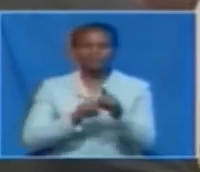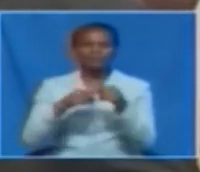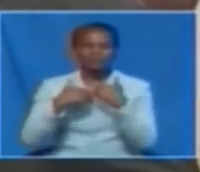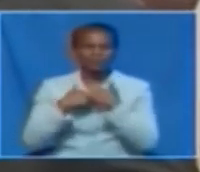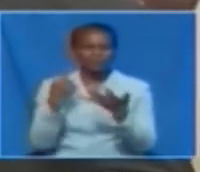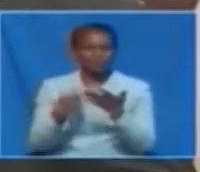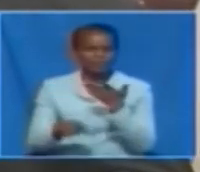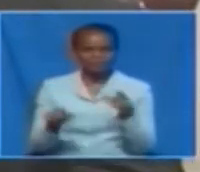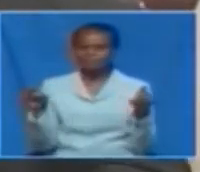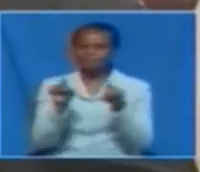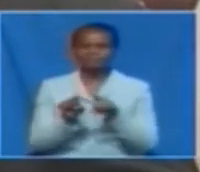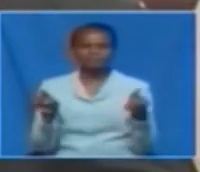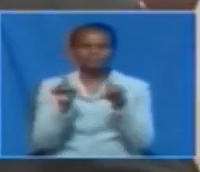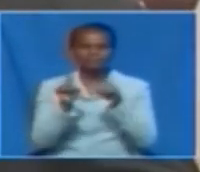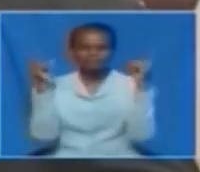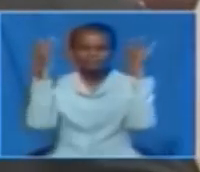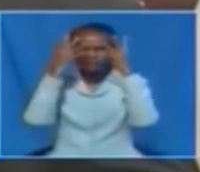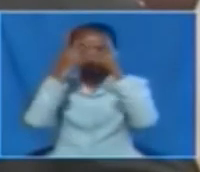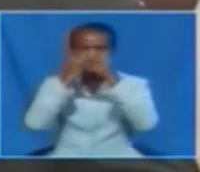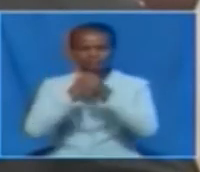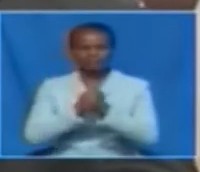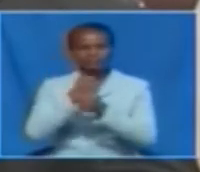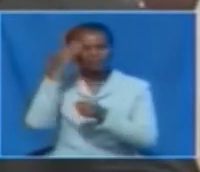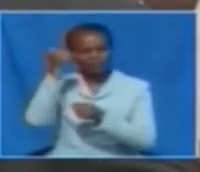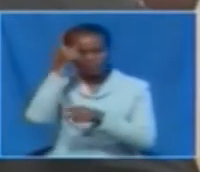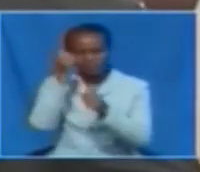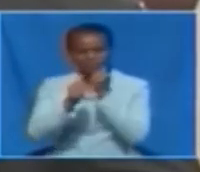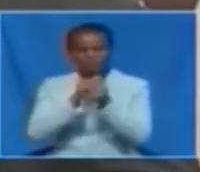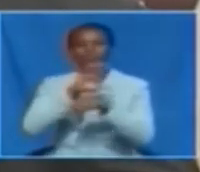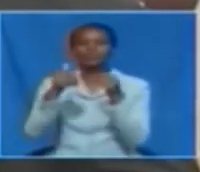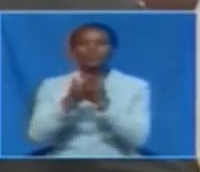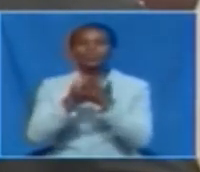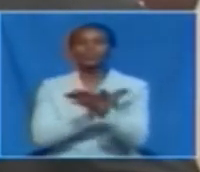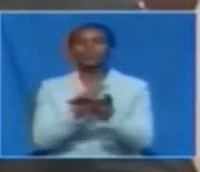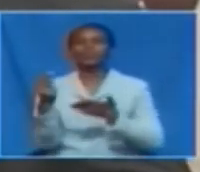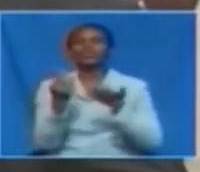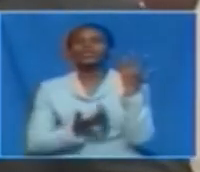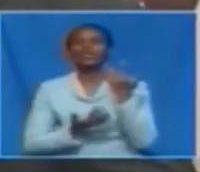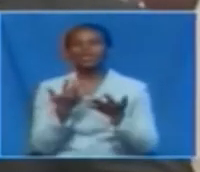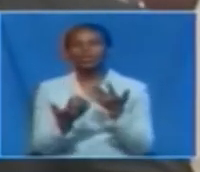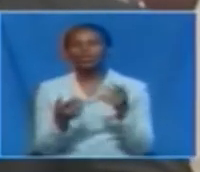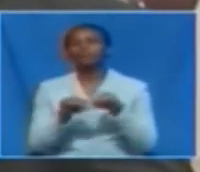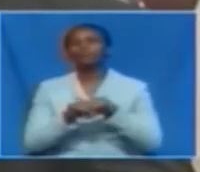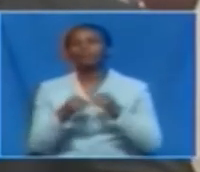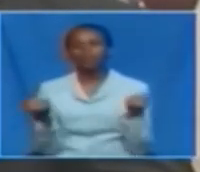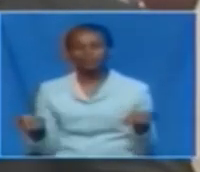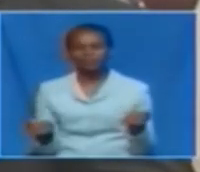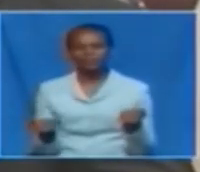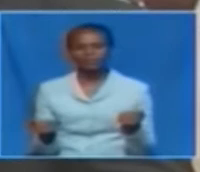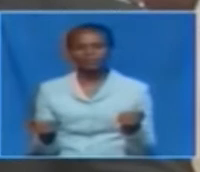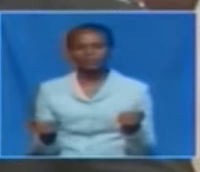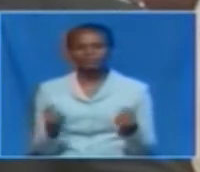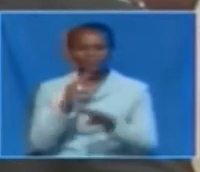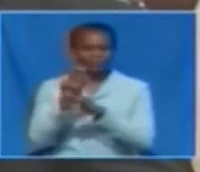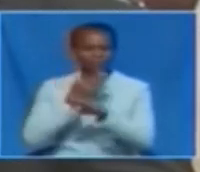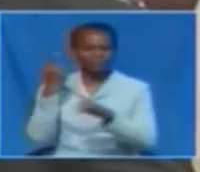was almost sudden across the board because it was like all hell broke loose. Before that, I didn't realize that people